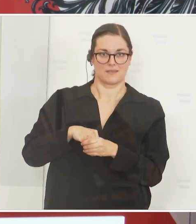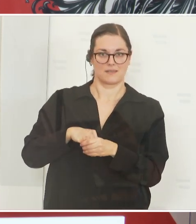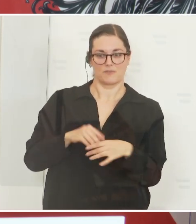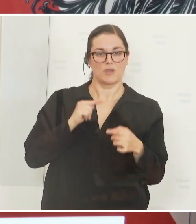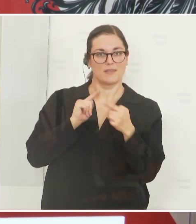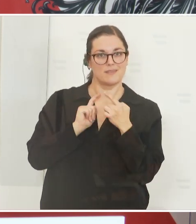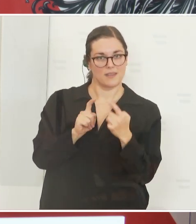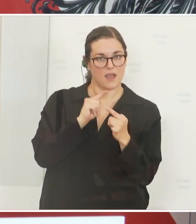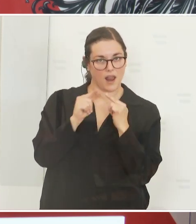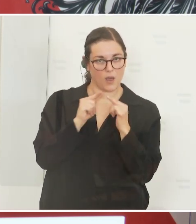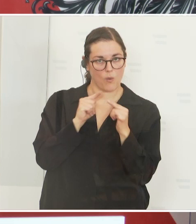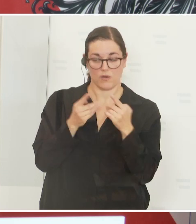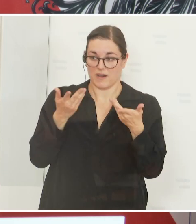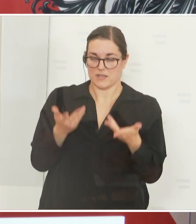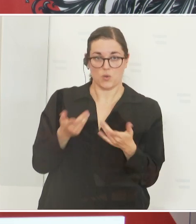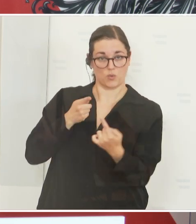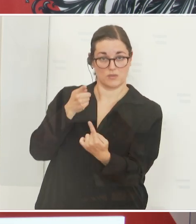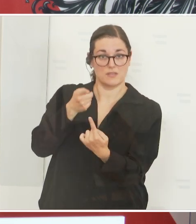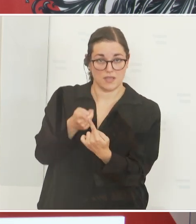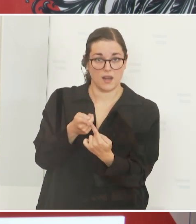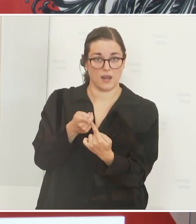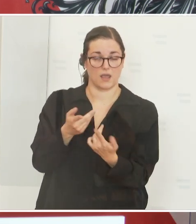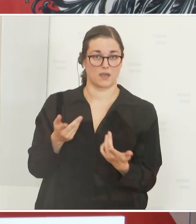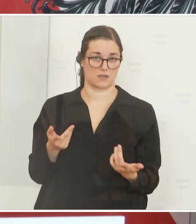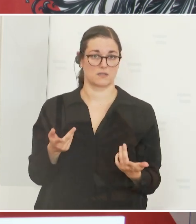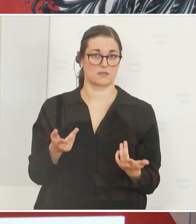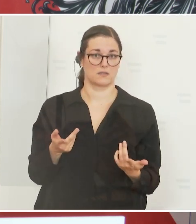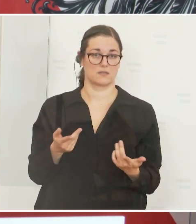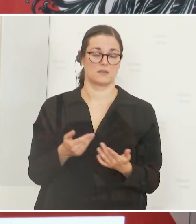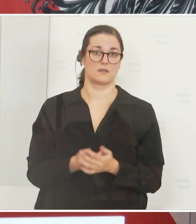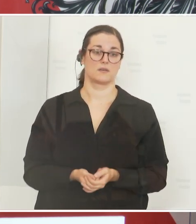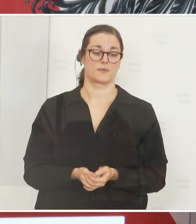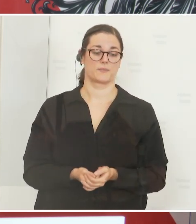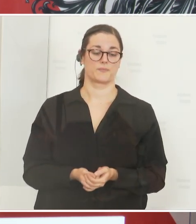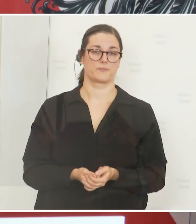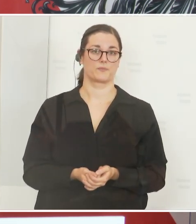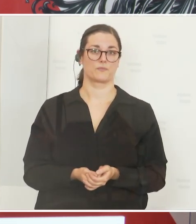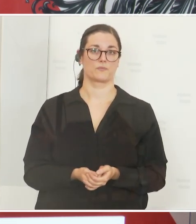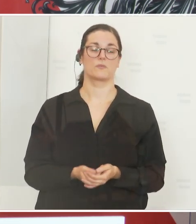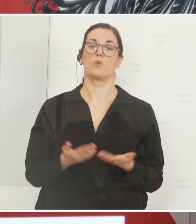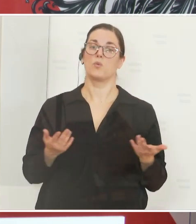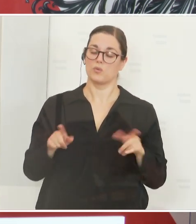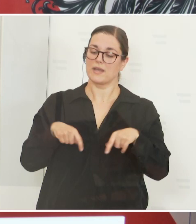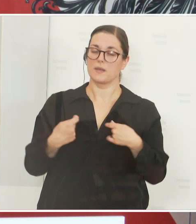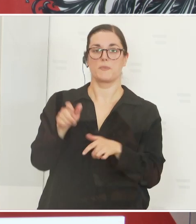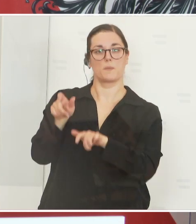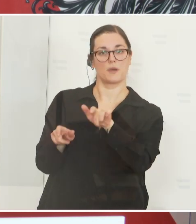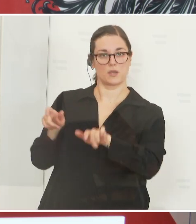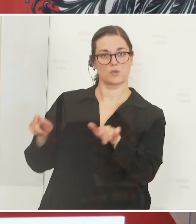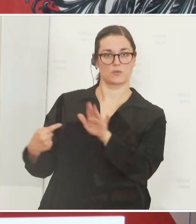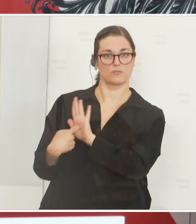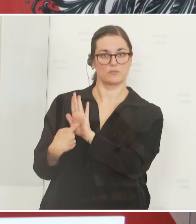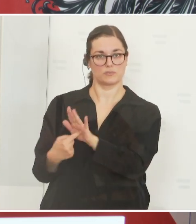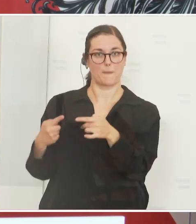the international community wants from them. And there are representatives of